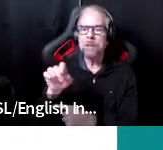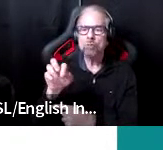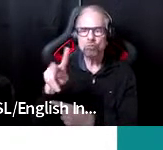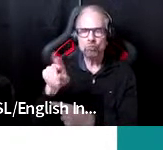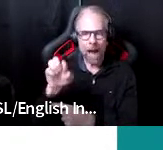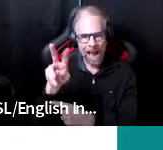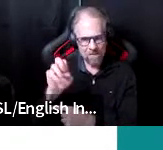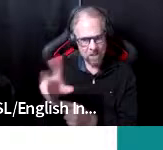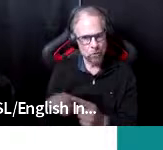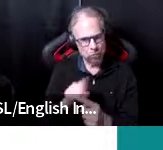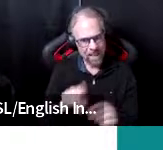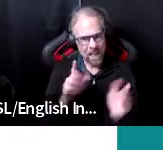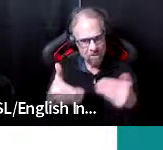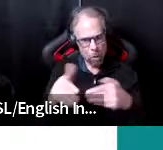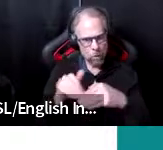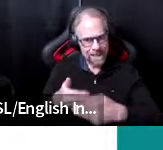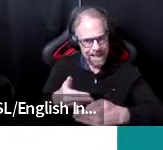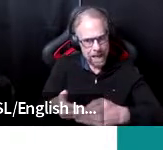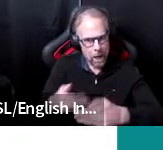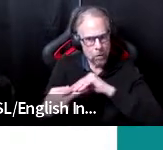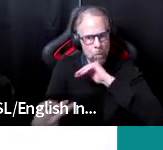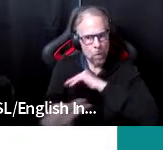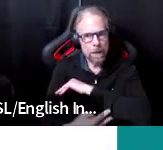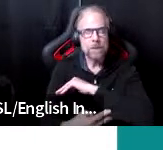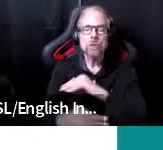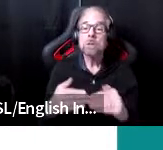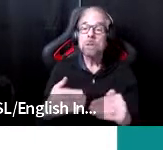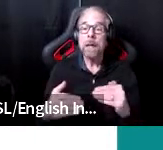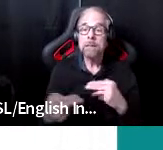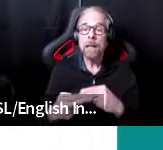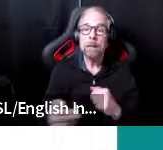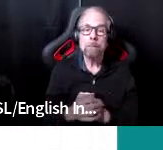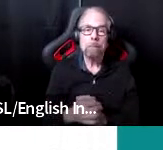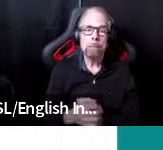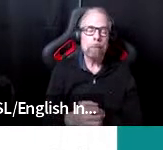bridge. Next slide.